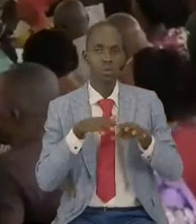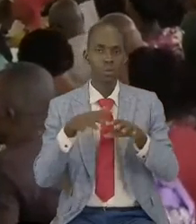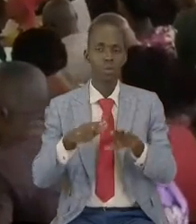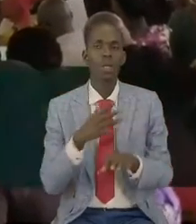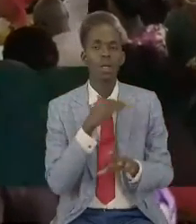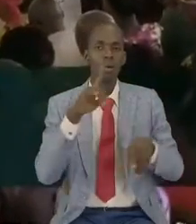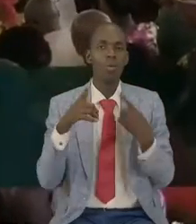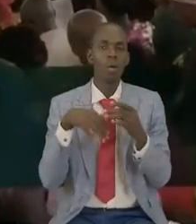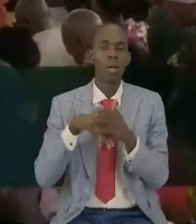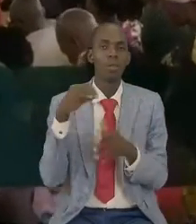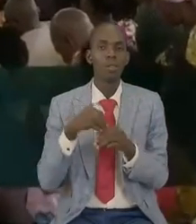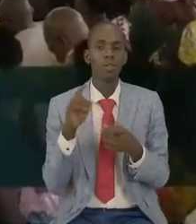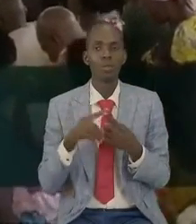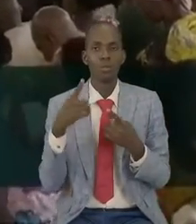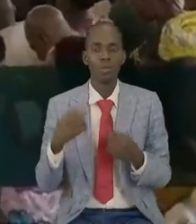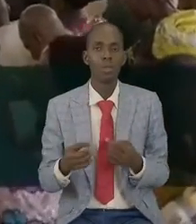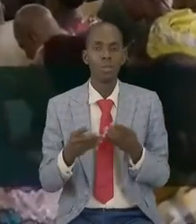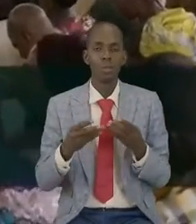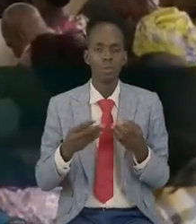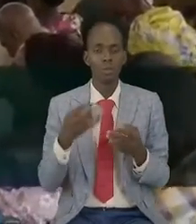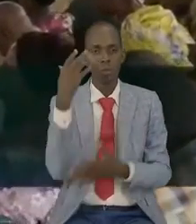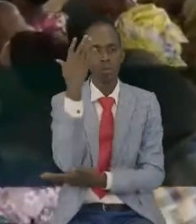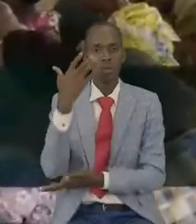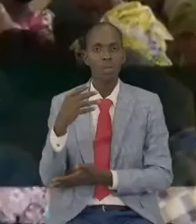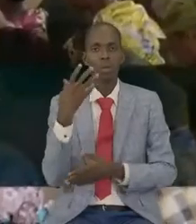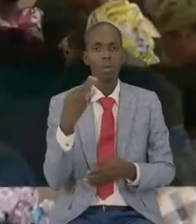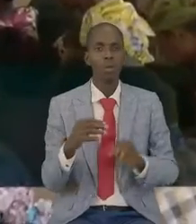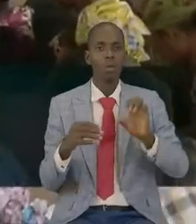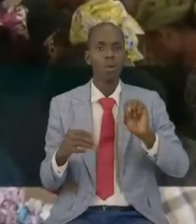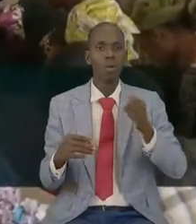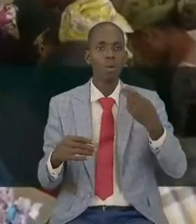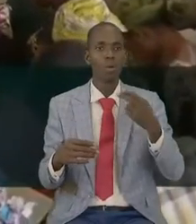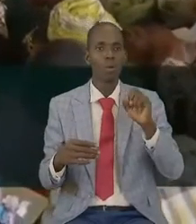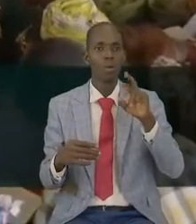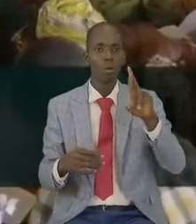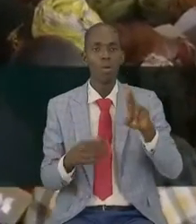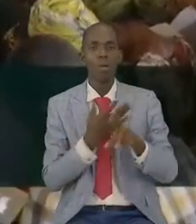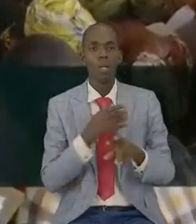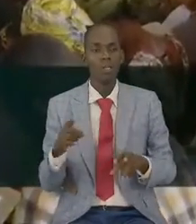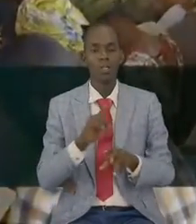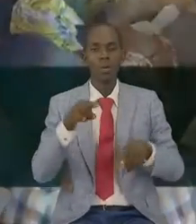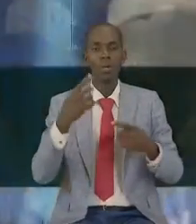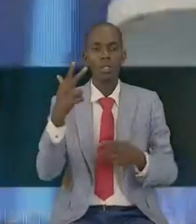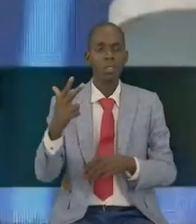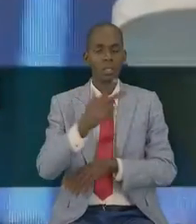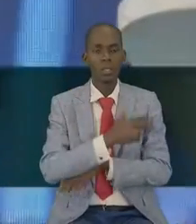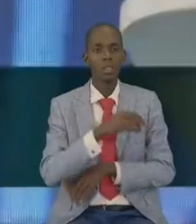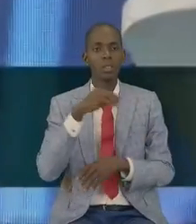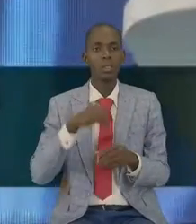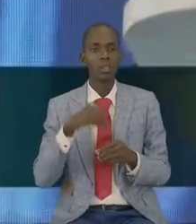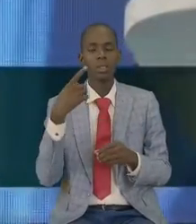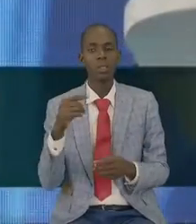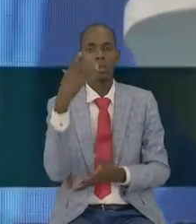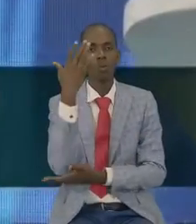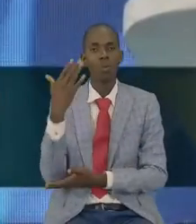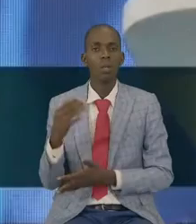the wilderness of Shur, and they went 3 days in the wilderness and found no